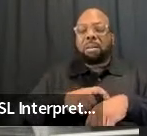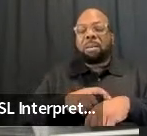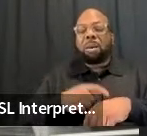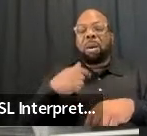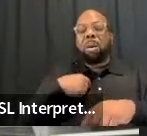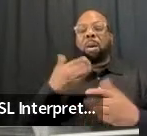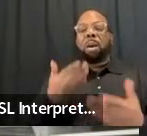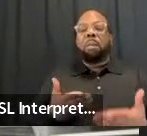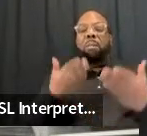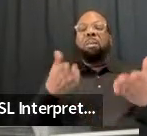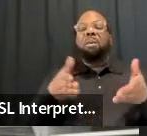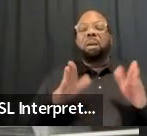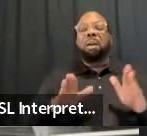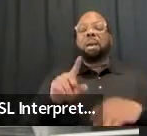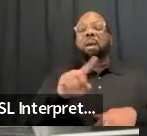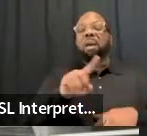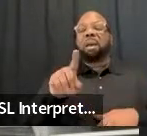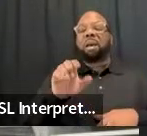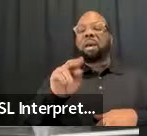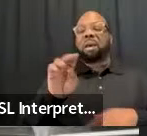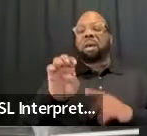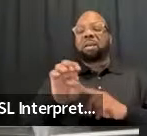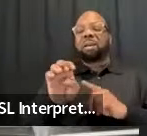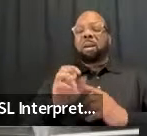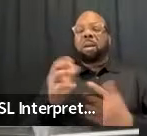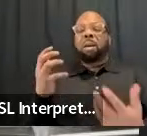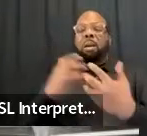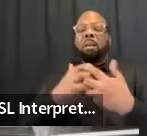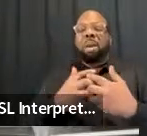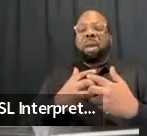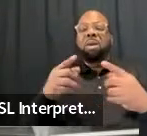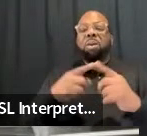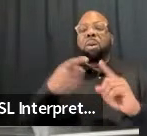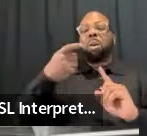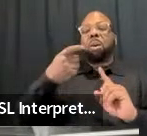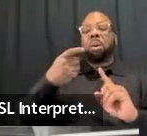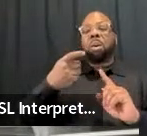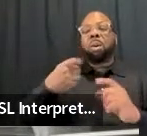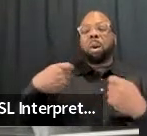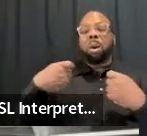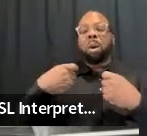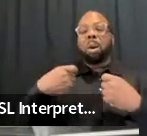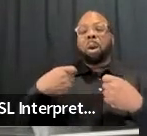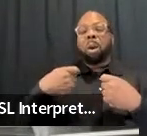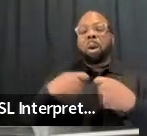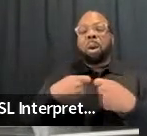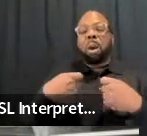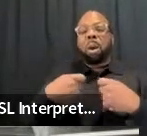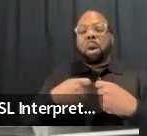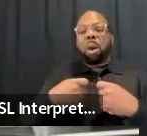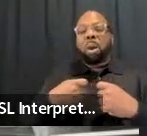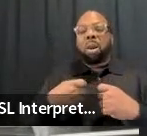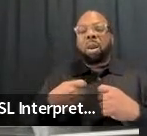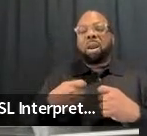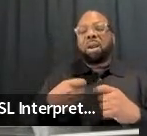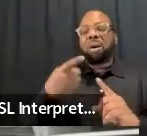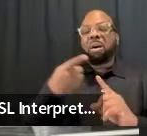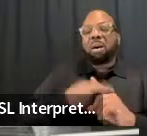allow the zoning regulations tailored to automated parking facilities to be expanded citywide.